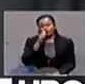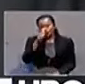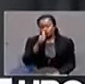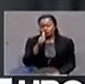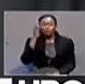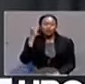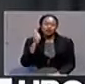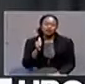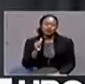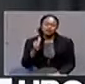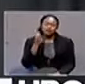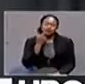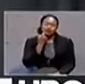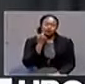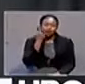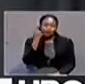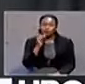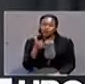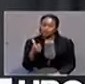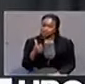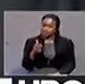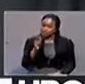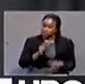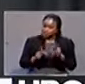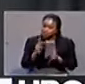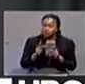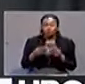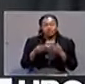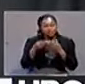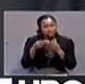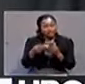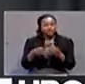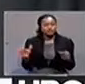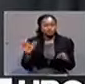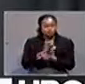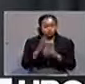understands those he led in totality.